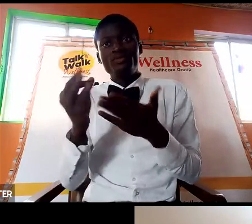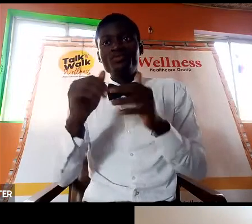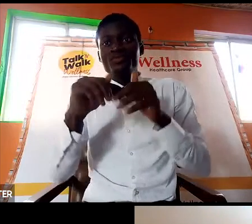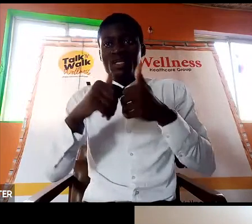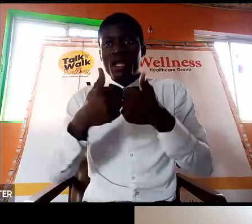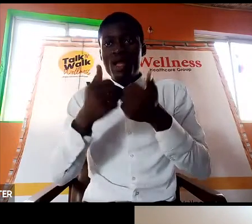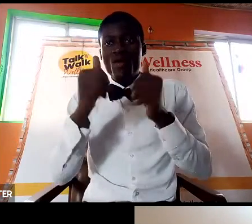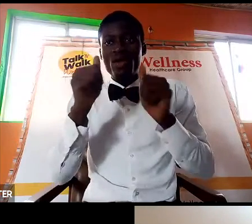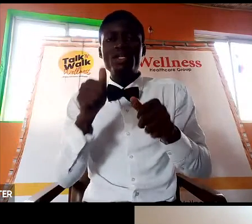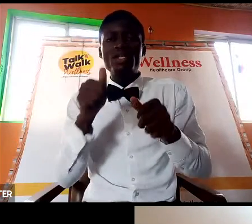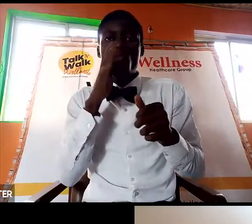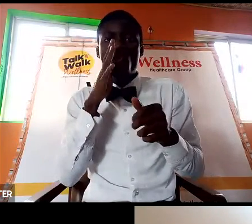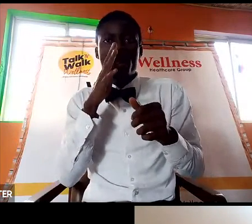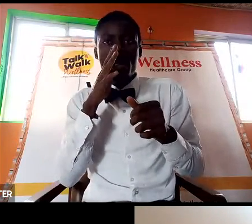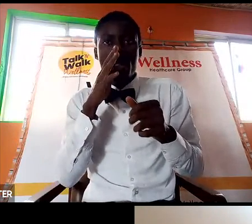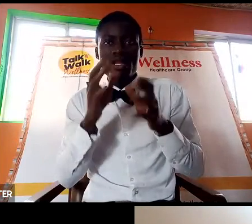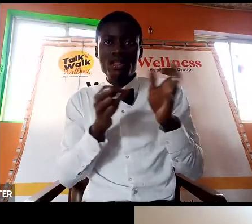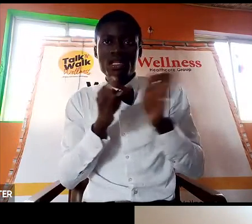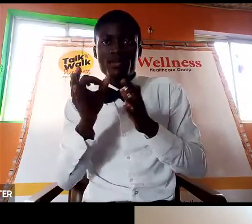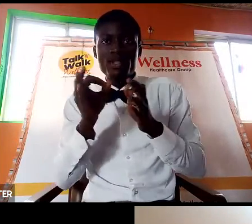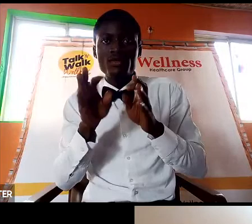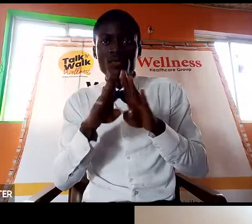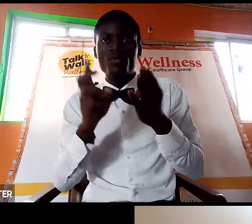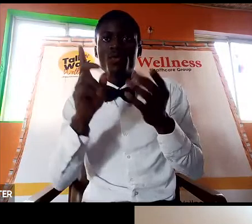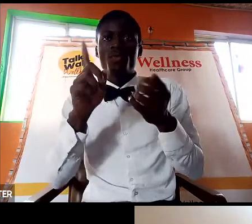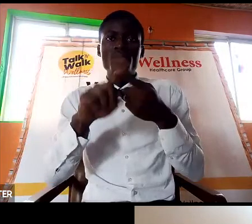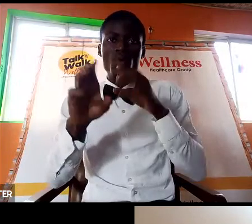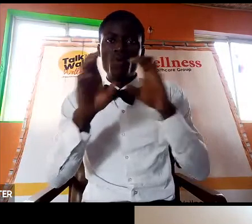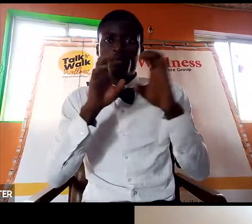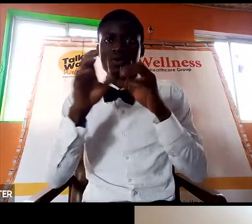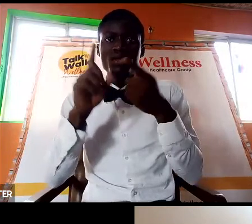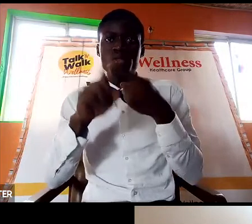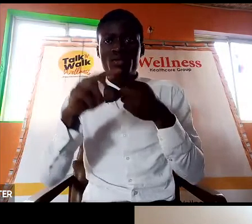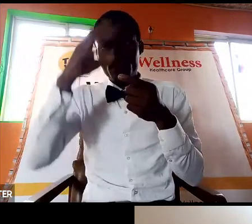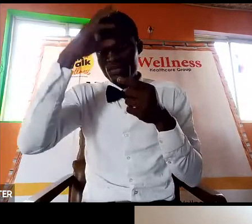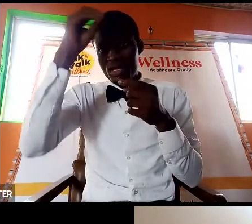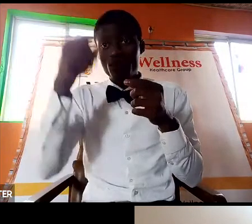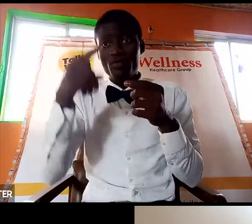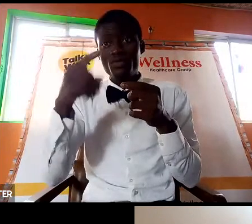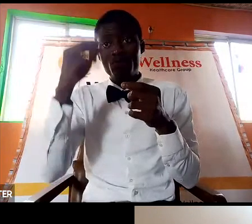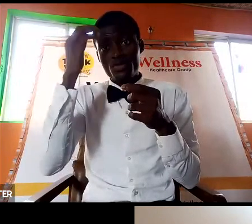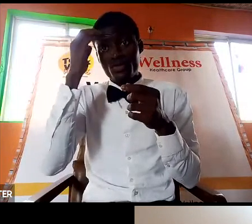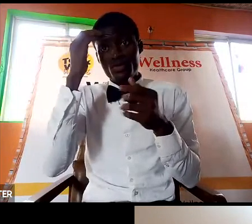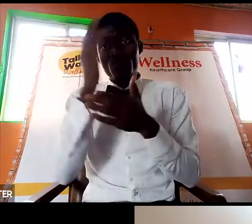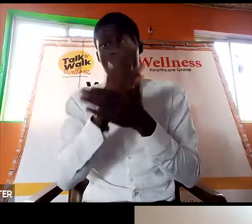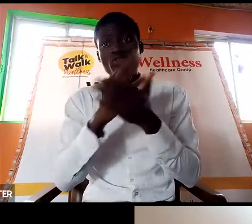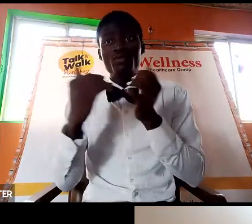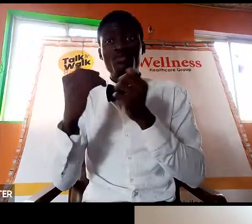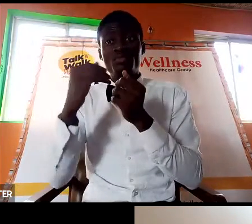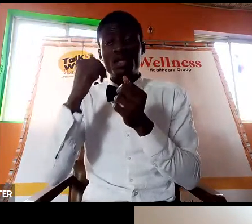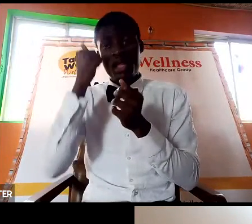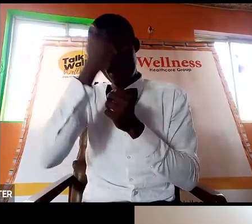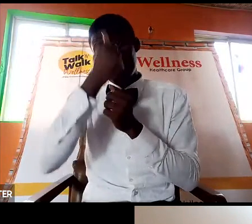and communicate to the man? And you know that in some African countries, the man might say, "Are you going out?"